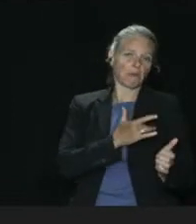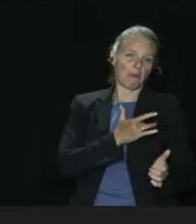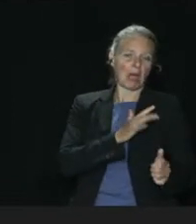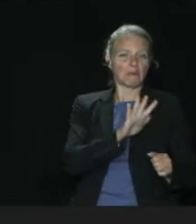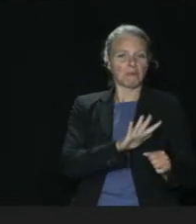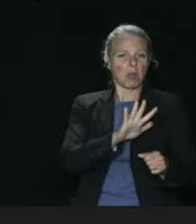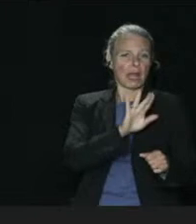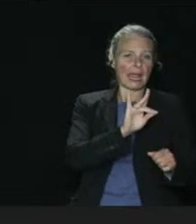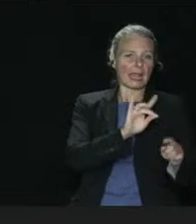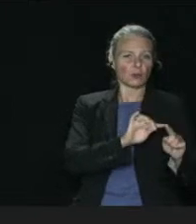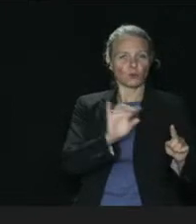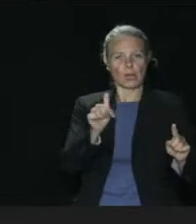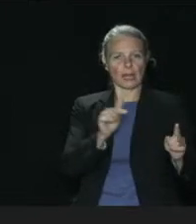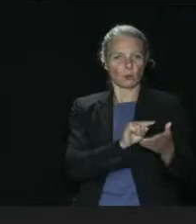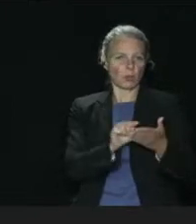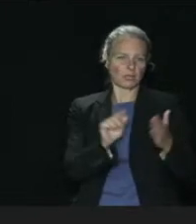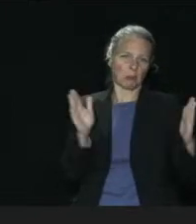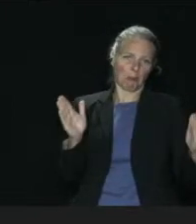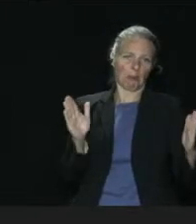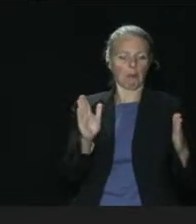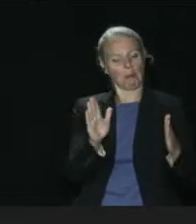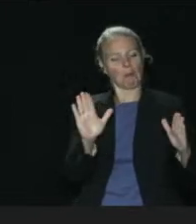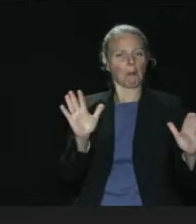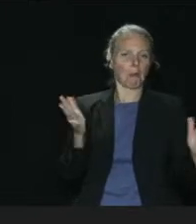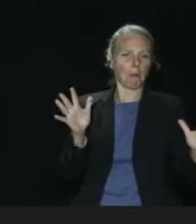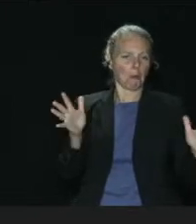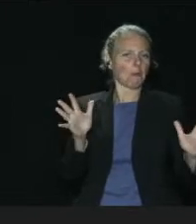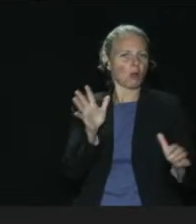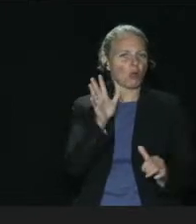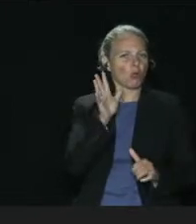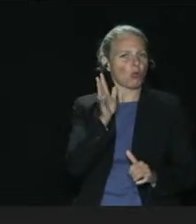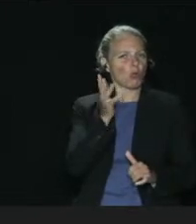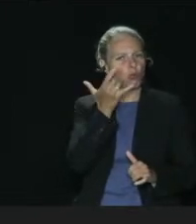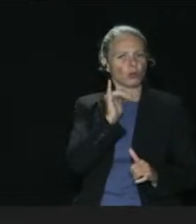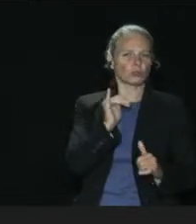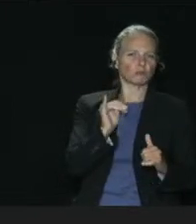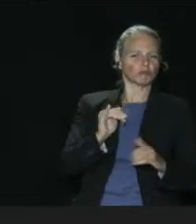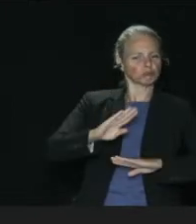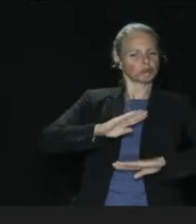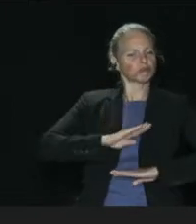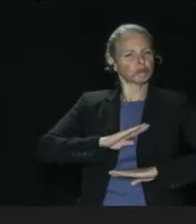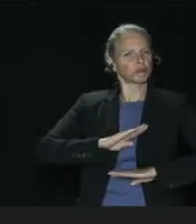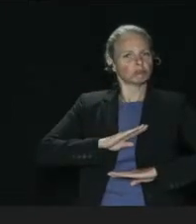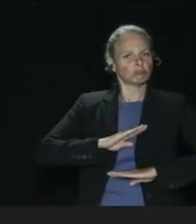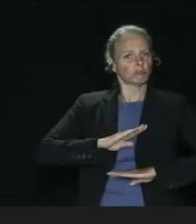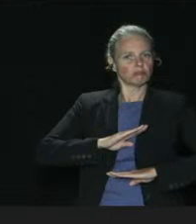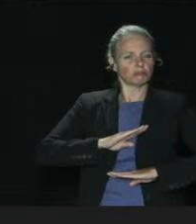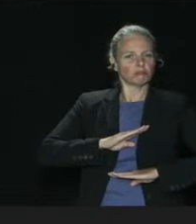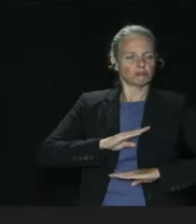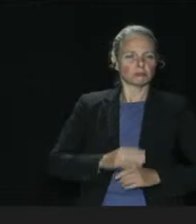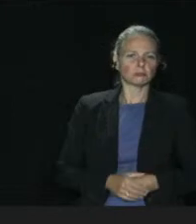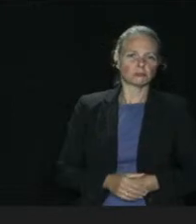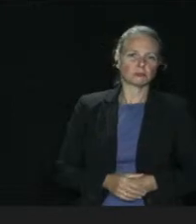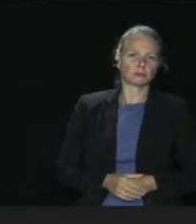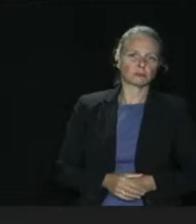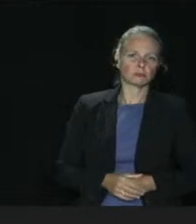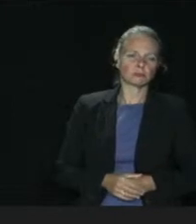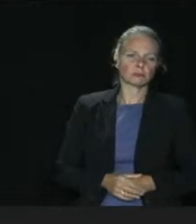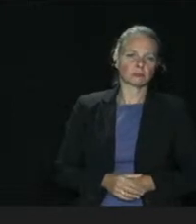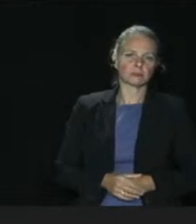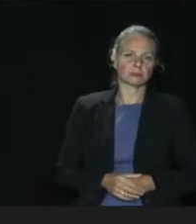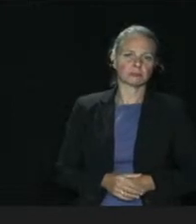week interval is probably something that they will be working with.